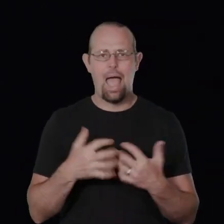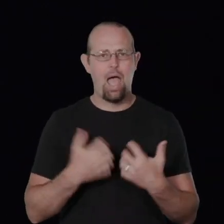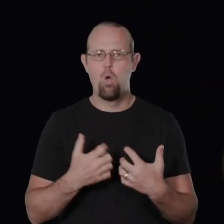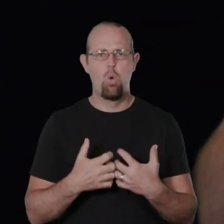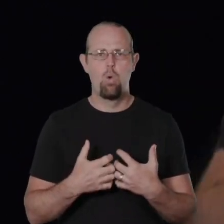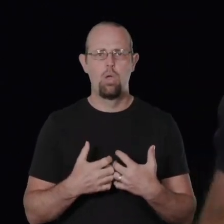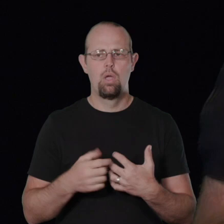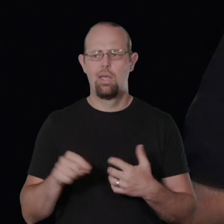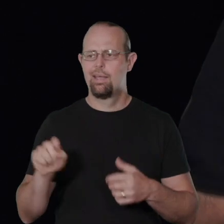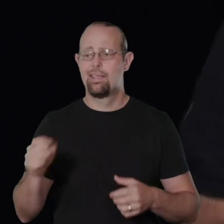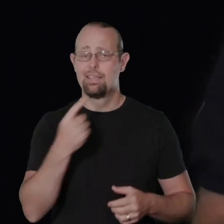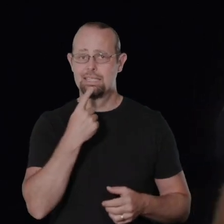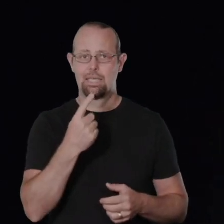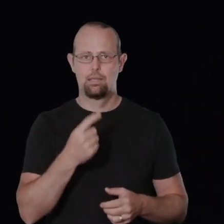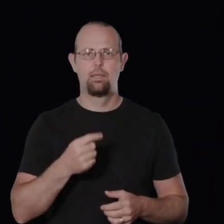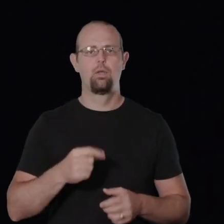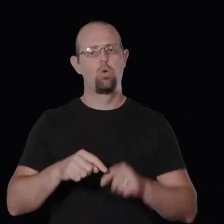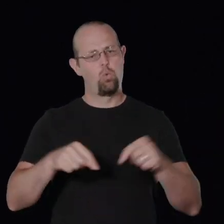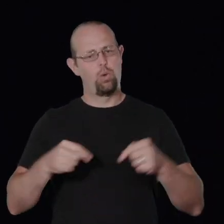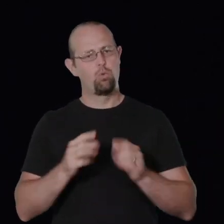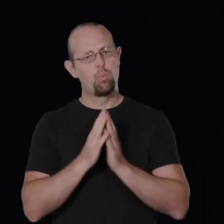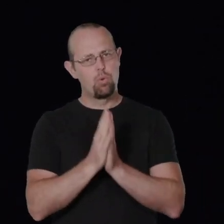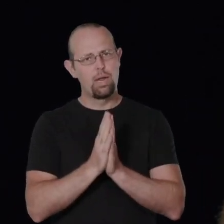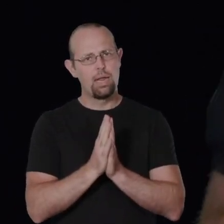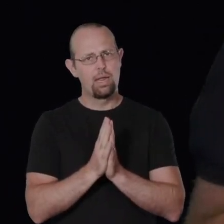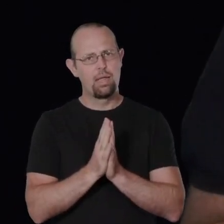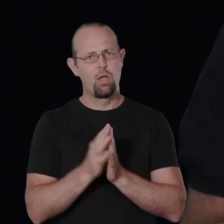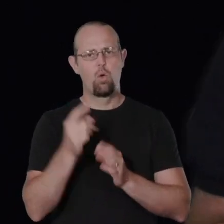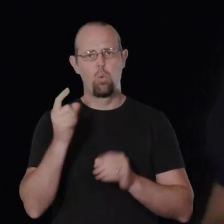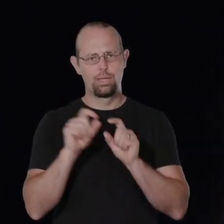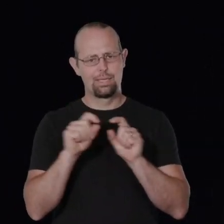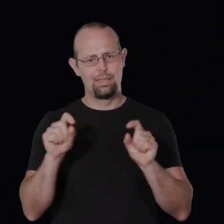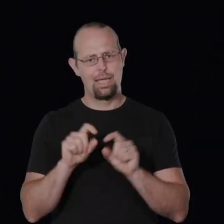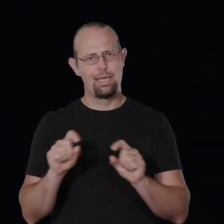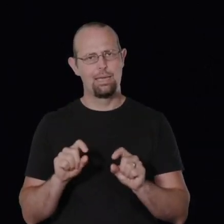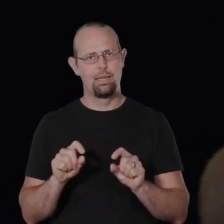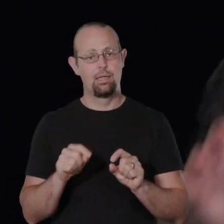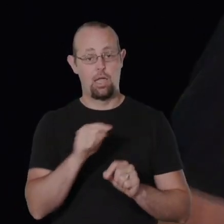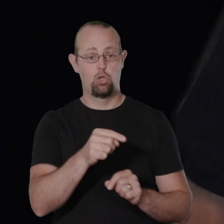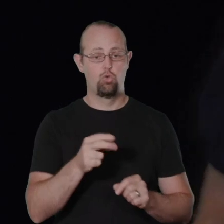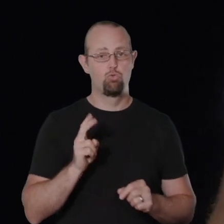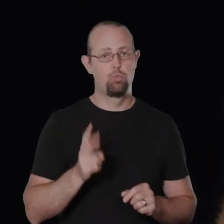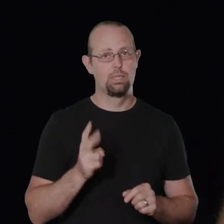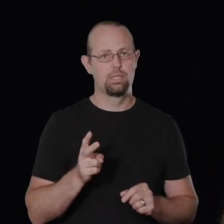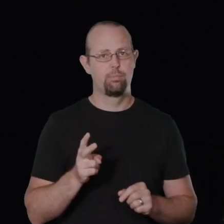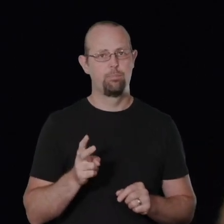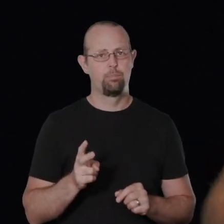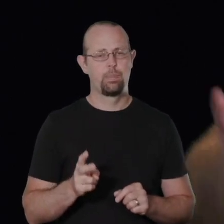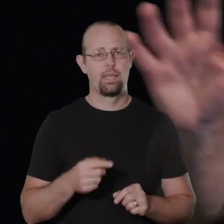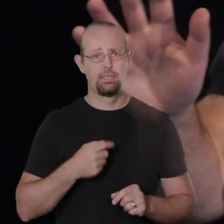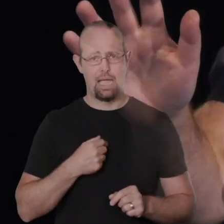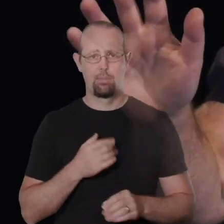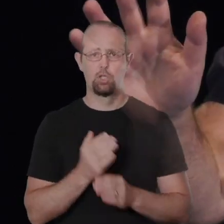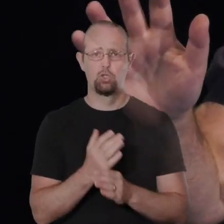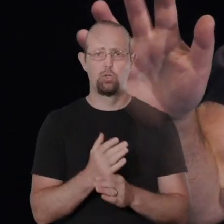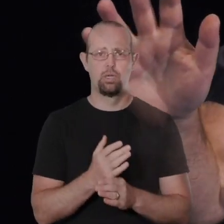at a time, and you'll repeat it. And that's what I would like for you to do today. And if you've prayed this prayer many times, so that